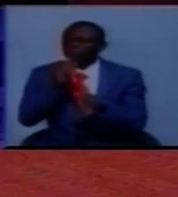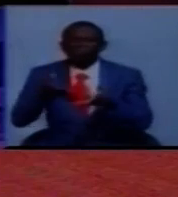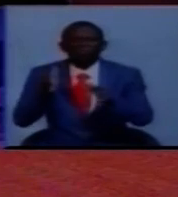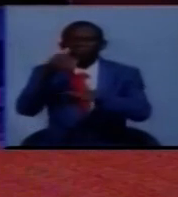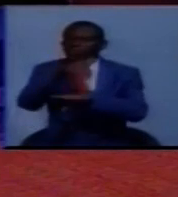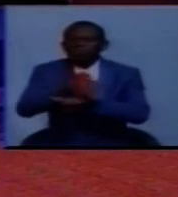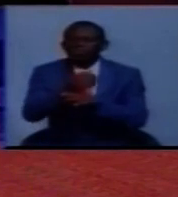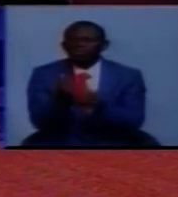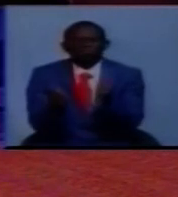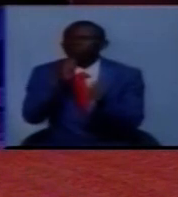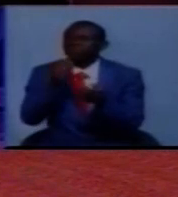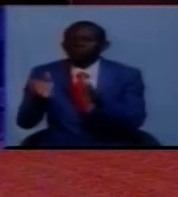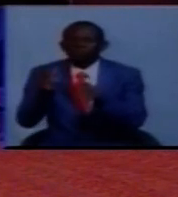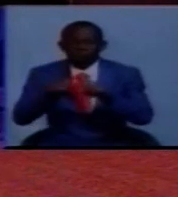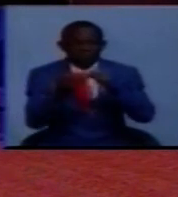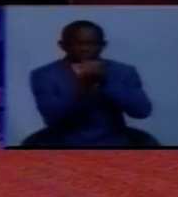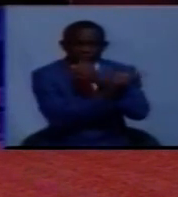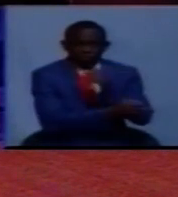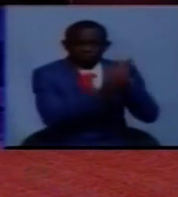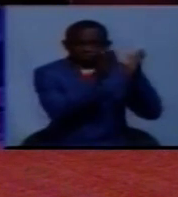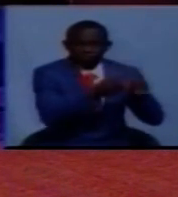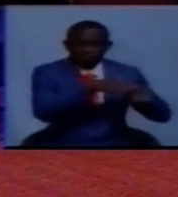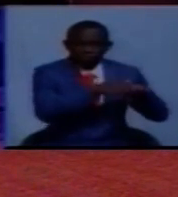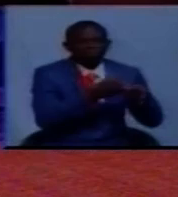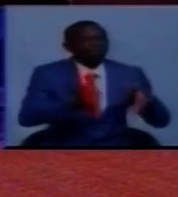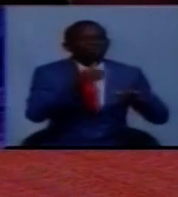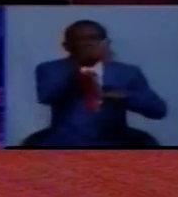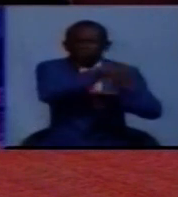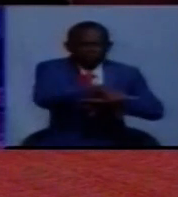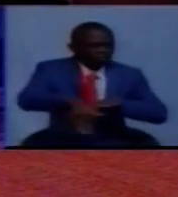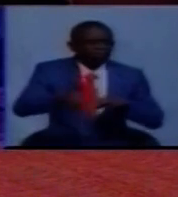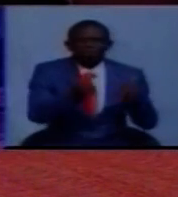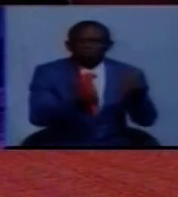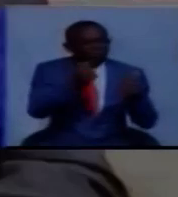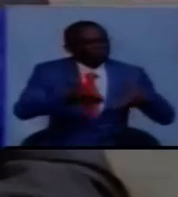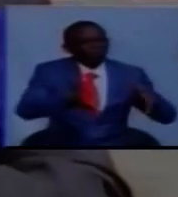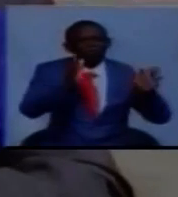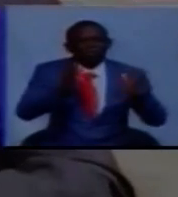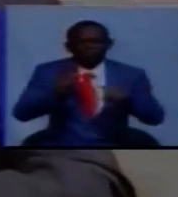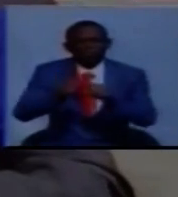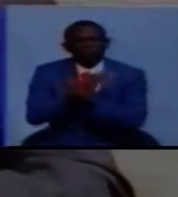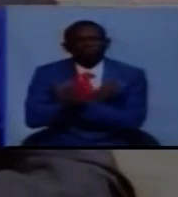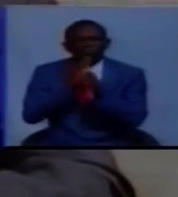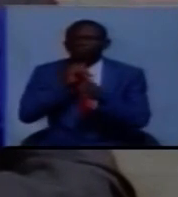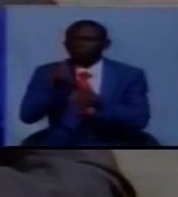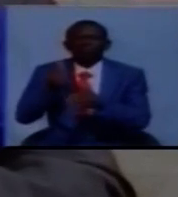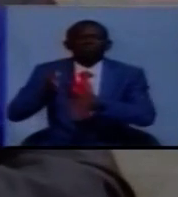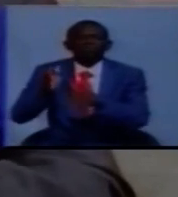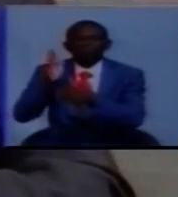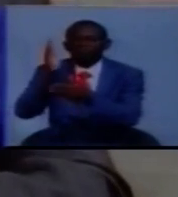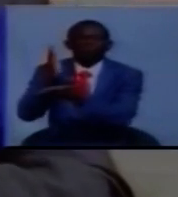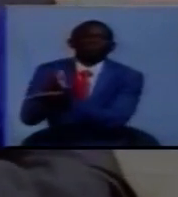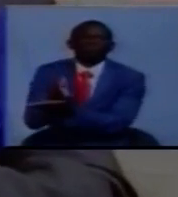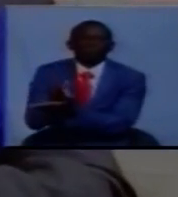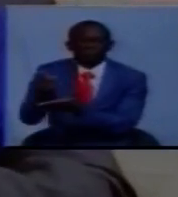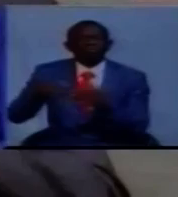transporters are banned from that. So they are saying some of the transporters don't have business because